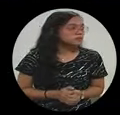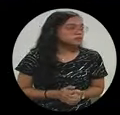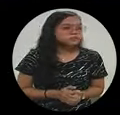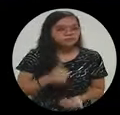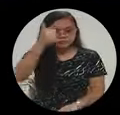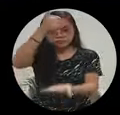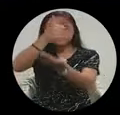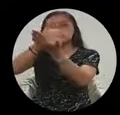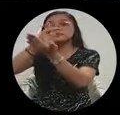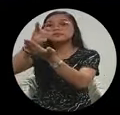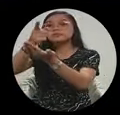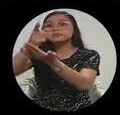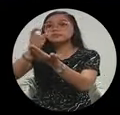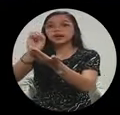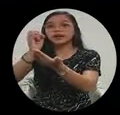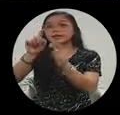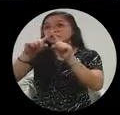are you there? Say amen. Amen.